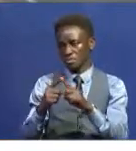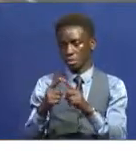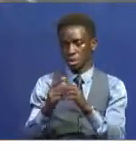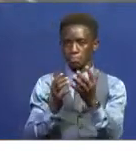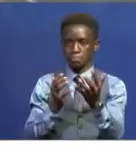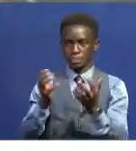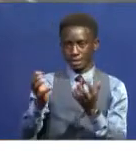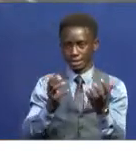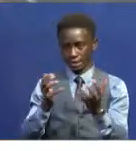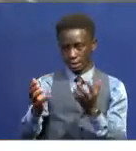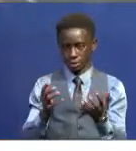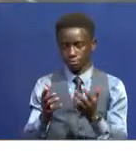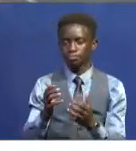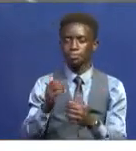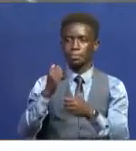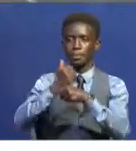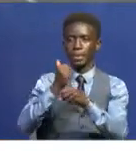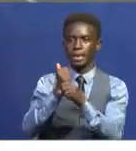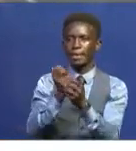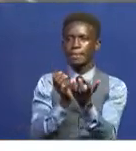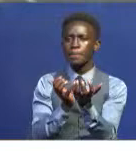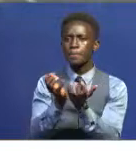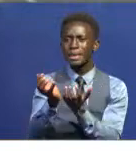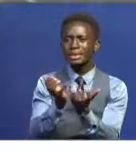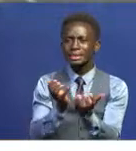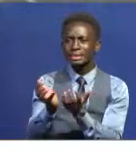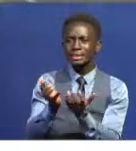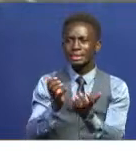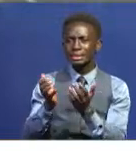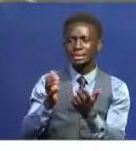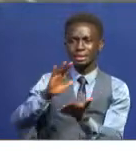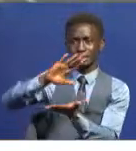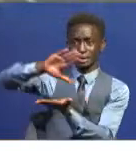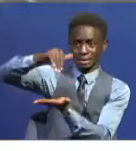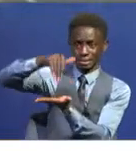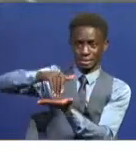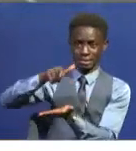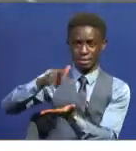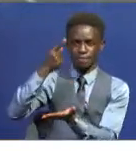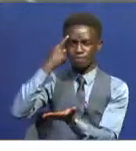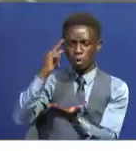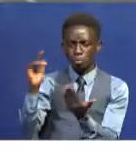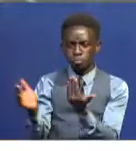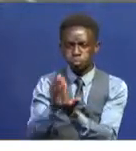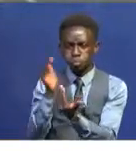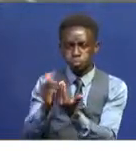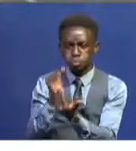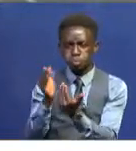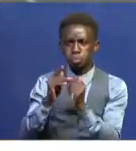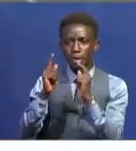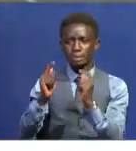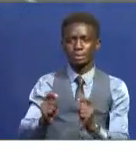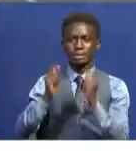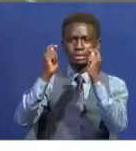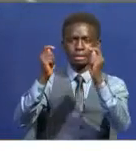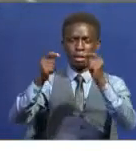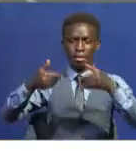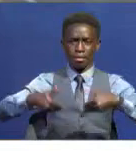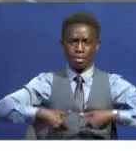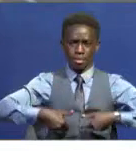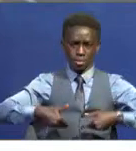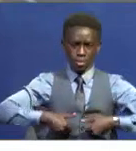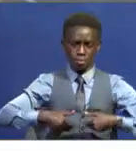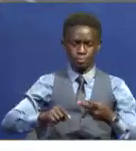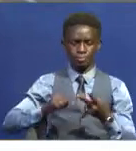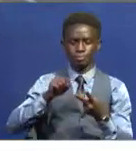business incubation centers to nurture young talents, to nurture the youth mm-hmm. in